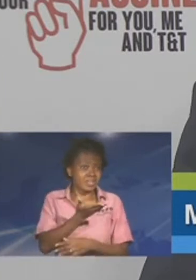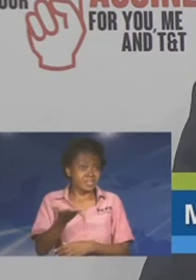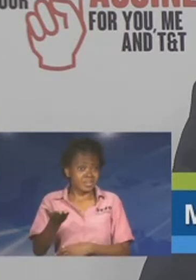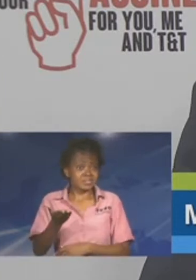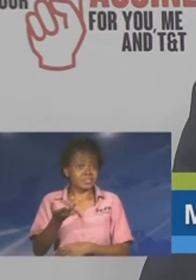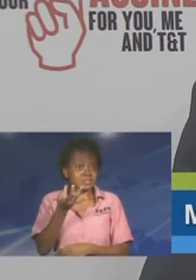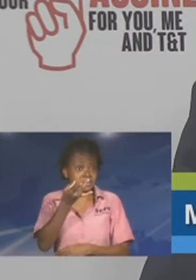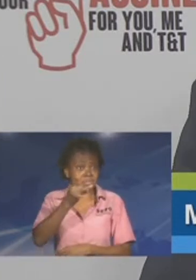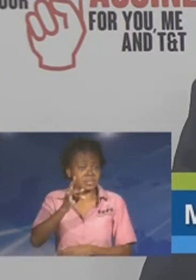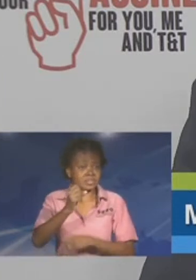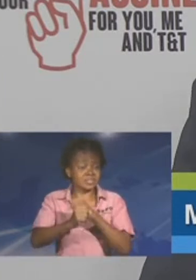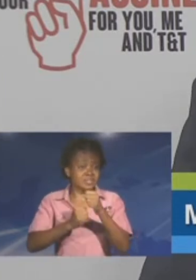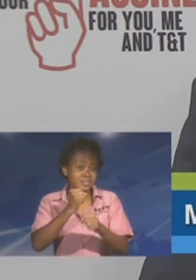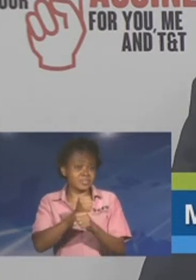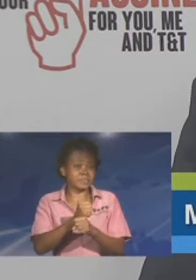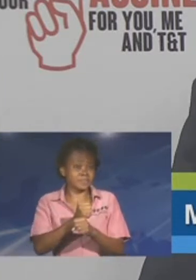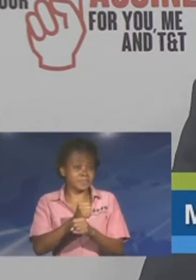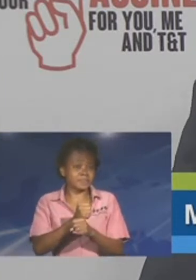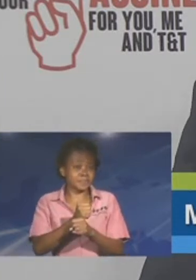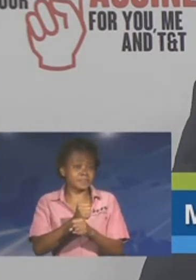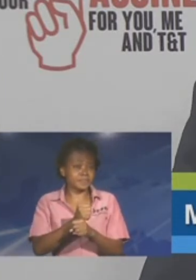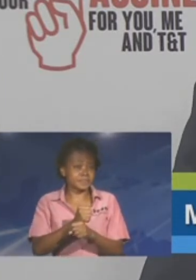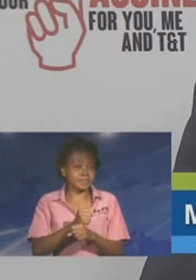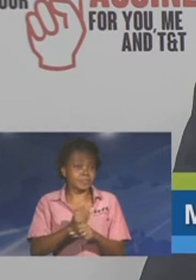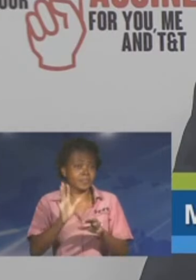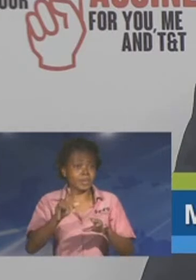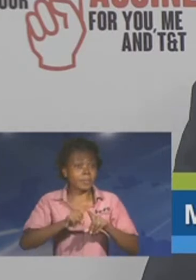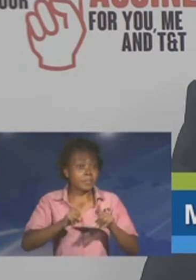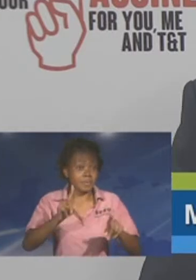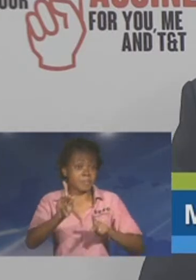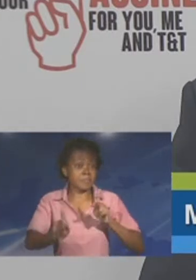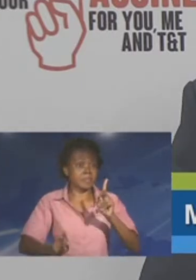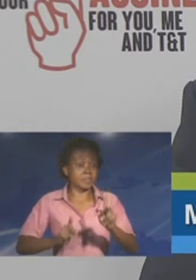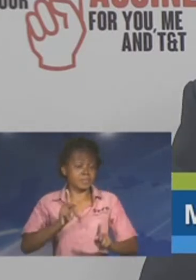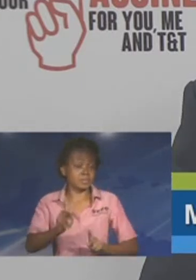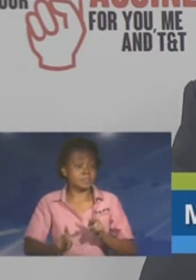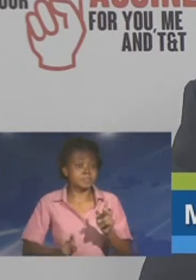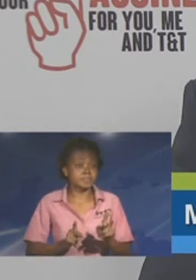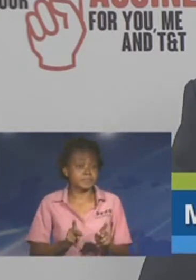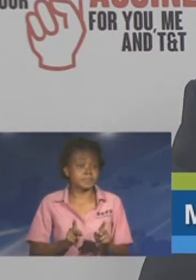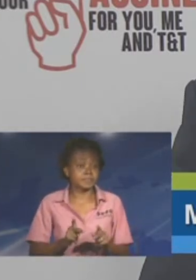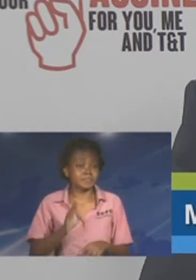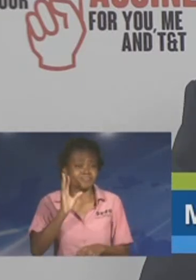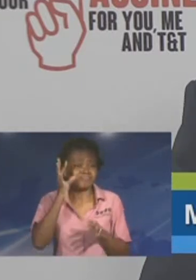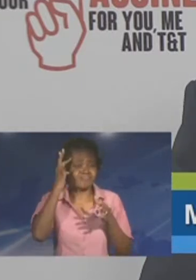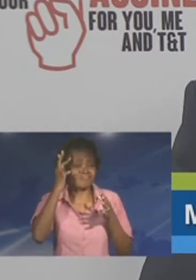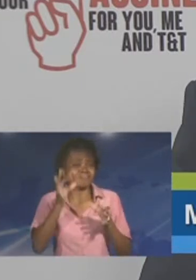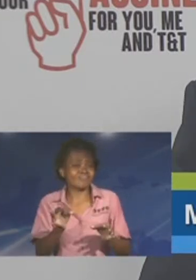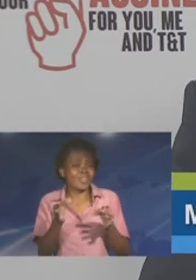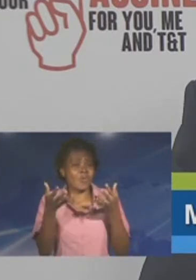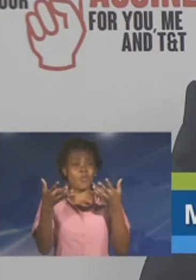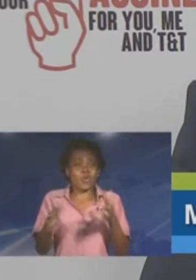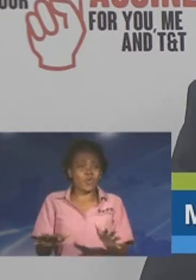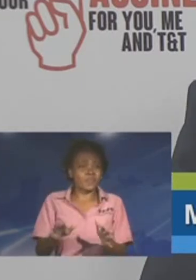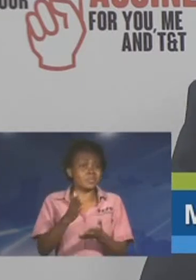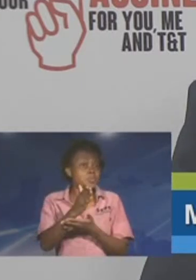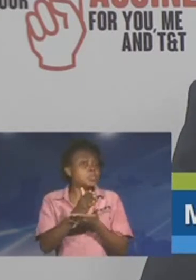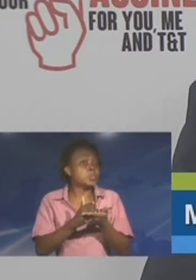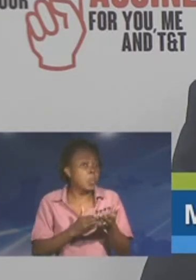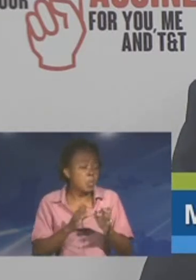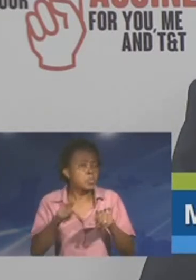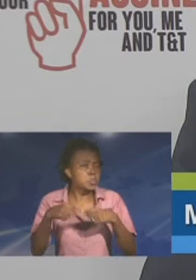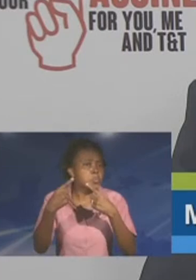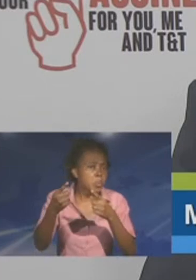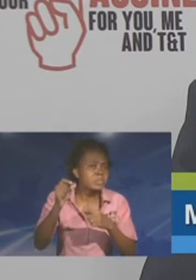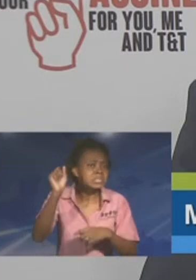have made up their minds. Some took advantage of it, some didn't. So it is difficult to go out and